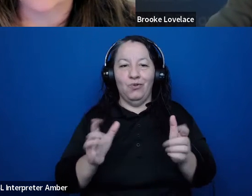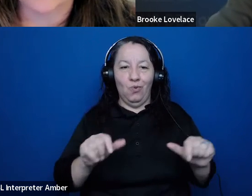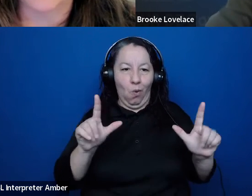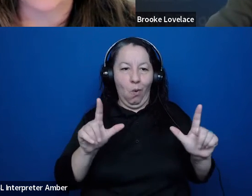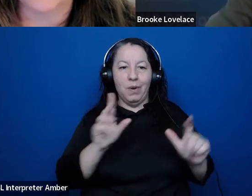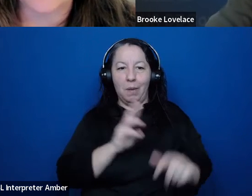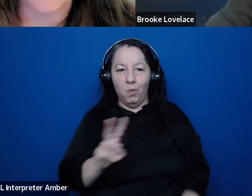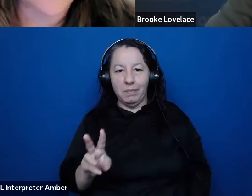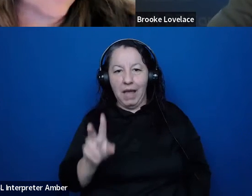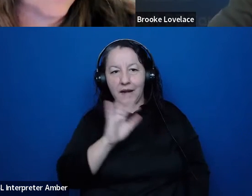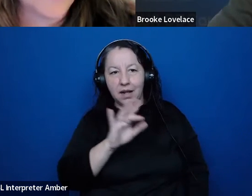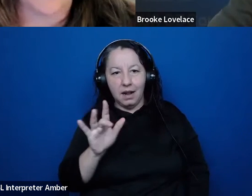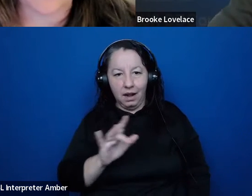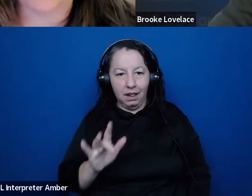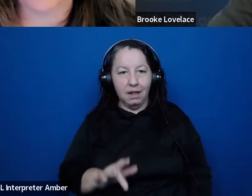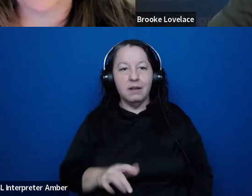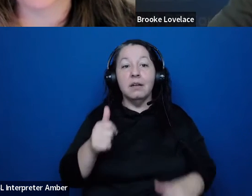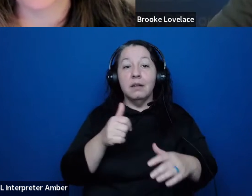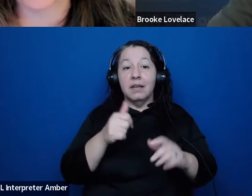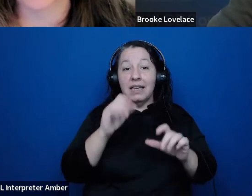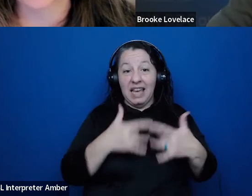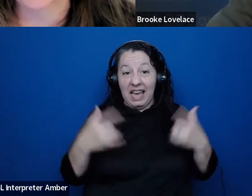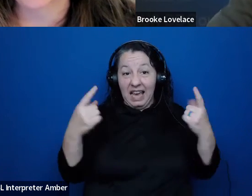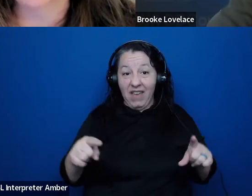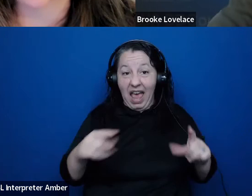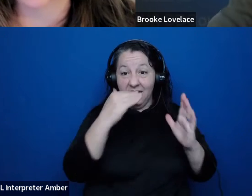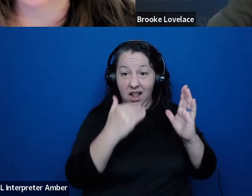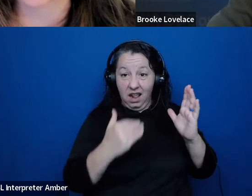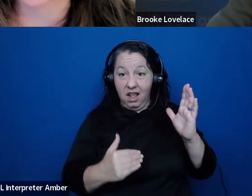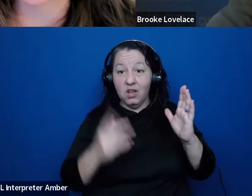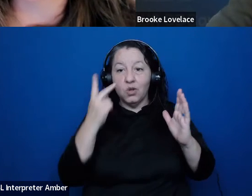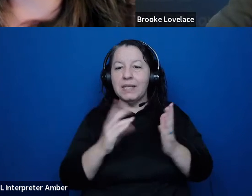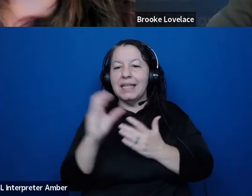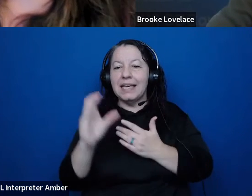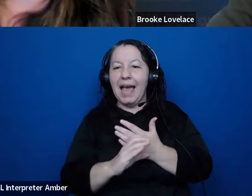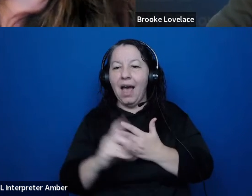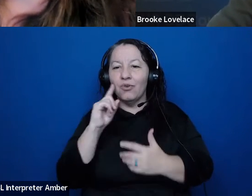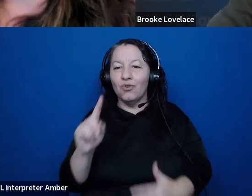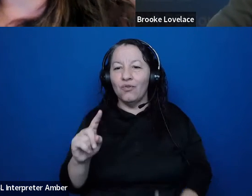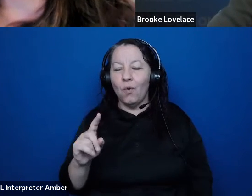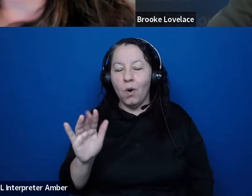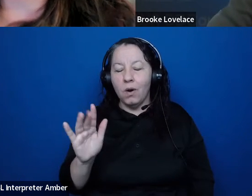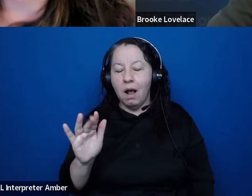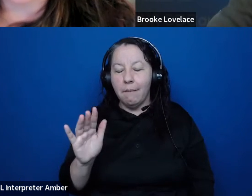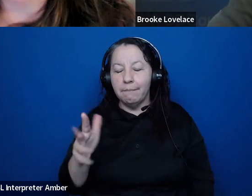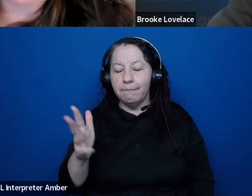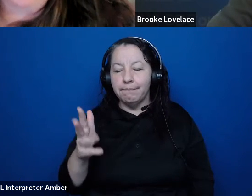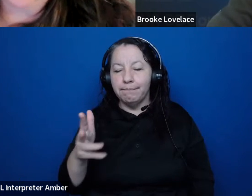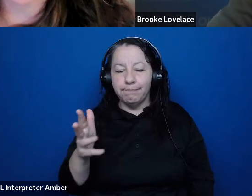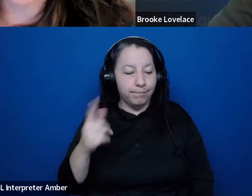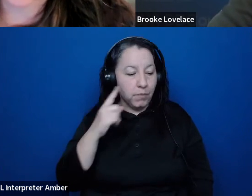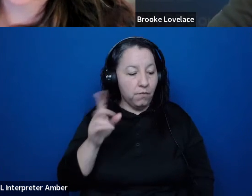what's there. Under events, there will be, again, the calendar for for the